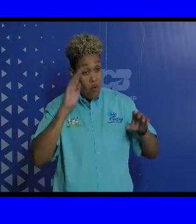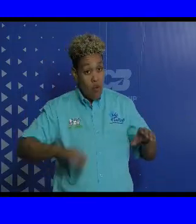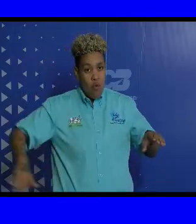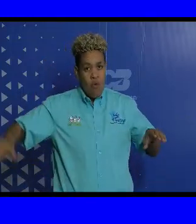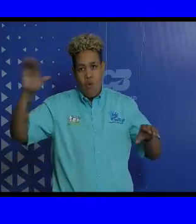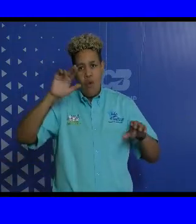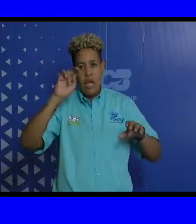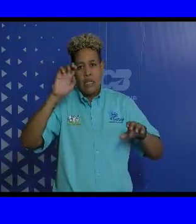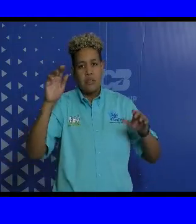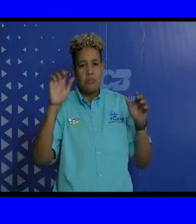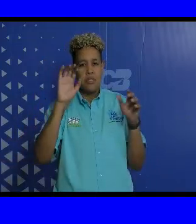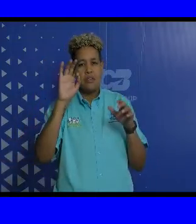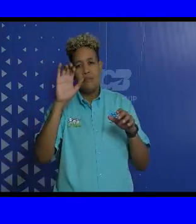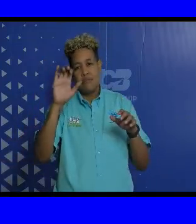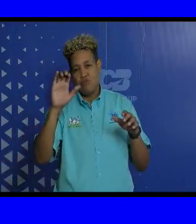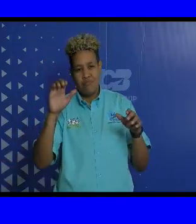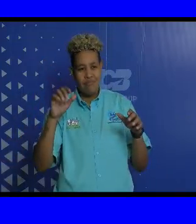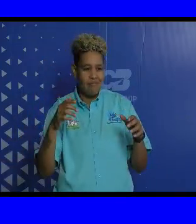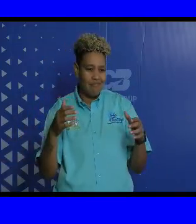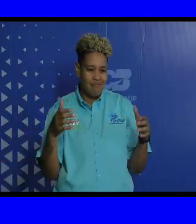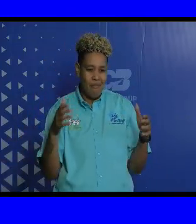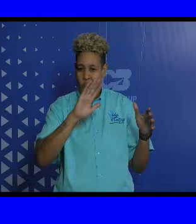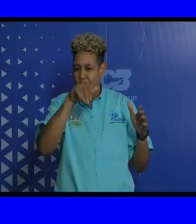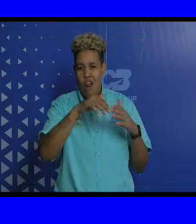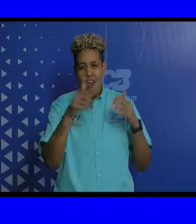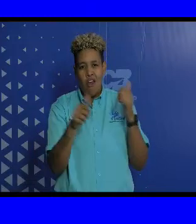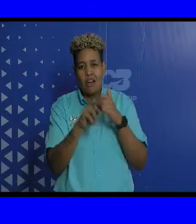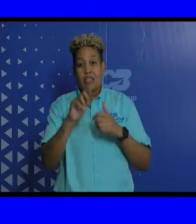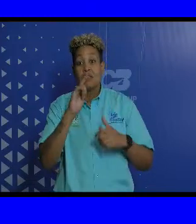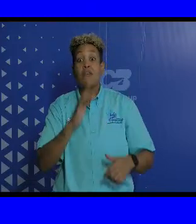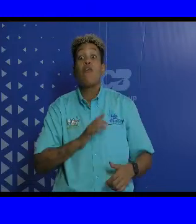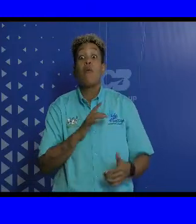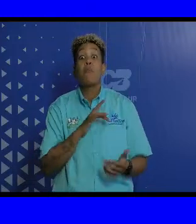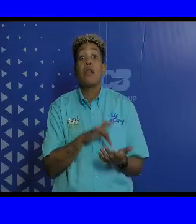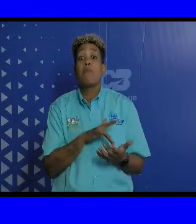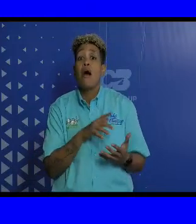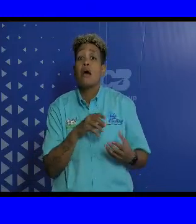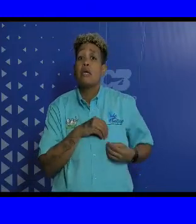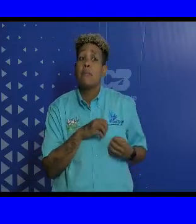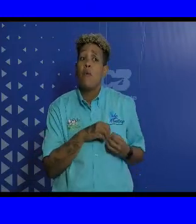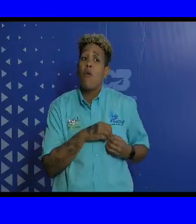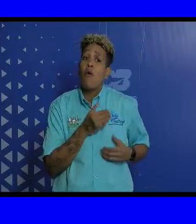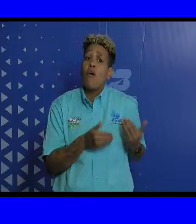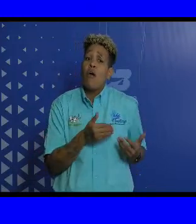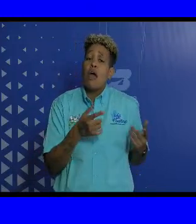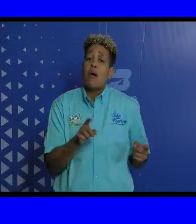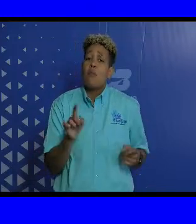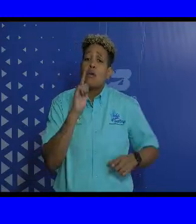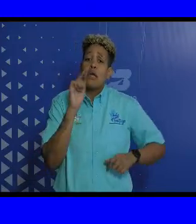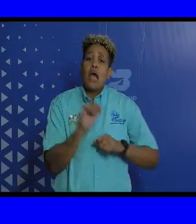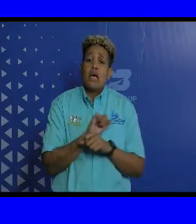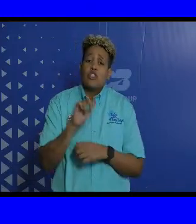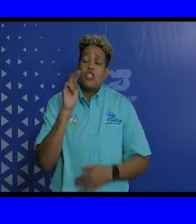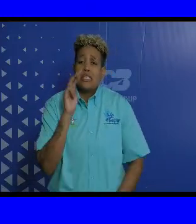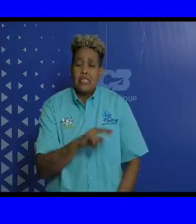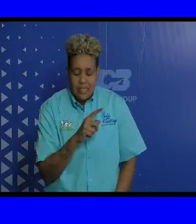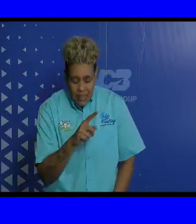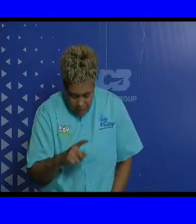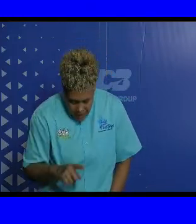board. It's been adopted more formally inside of NCB, the bank. So where you'll actually see